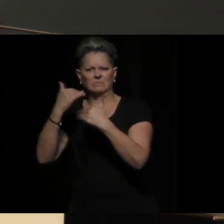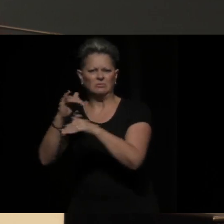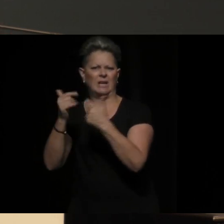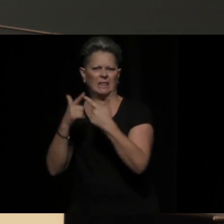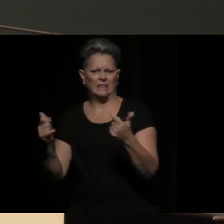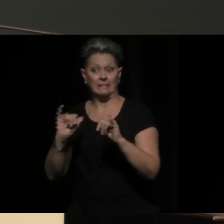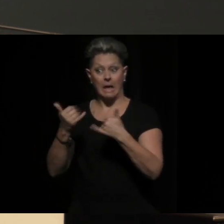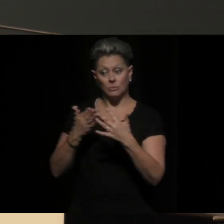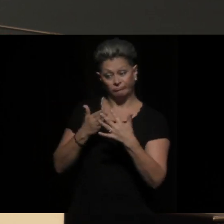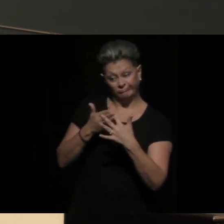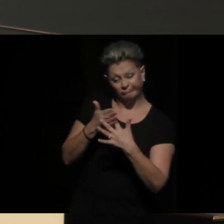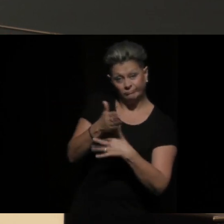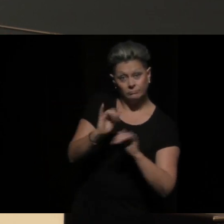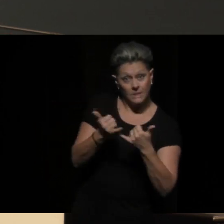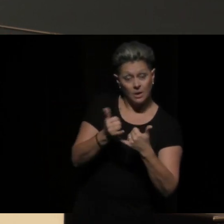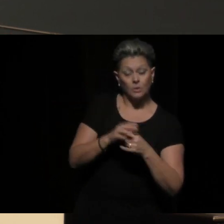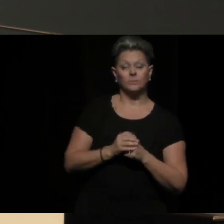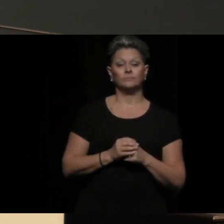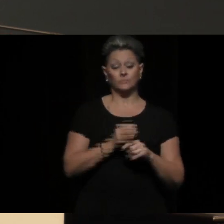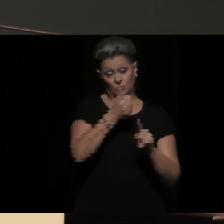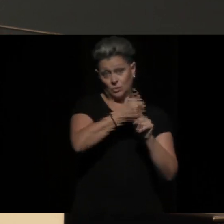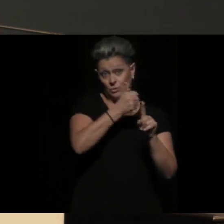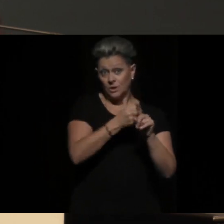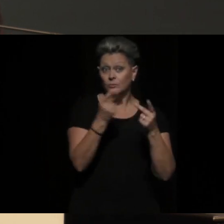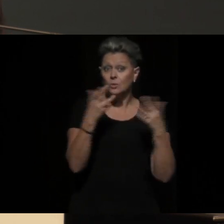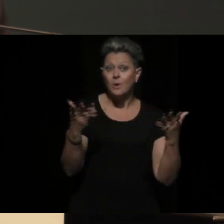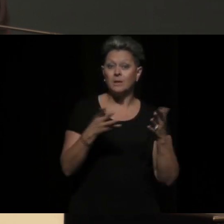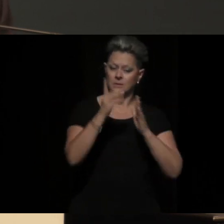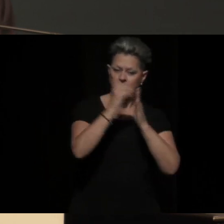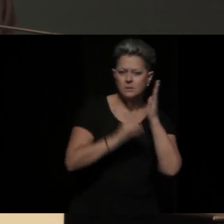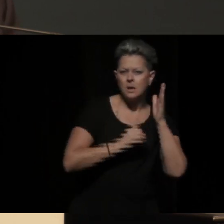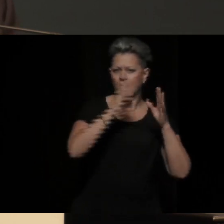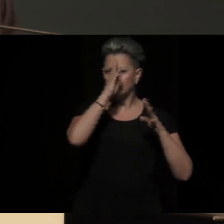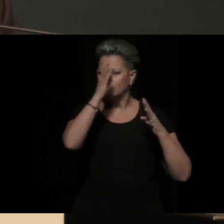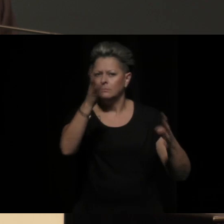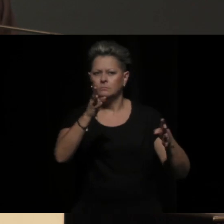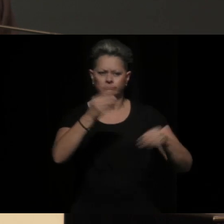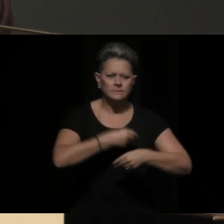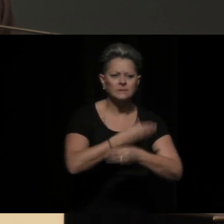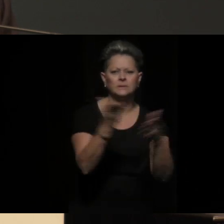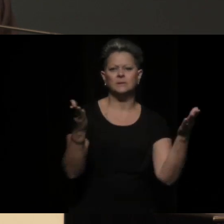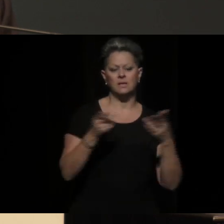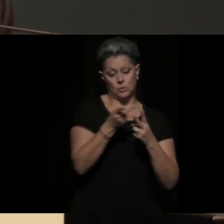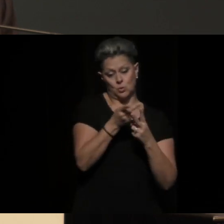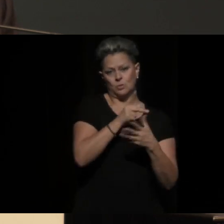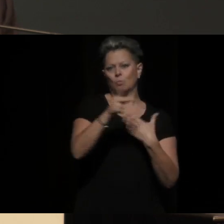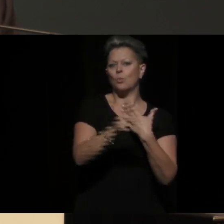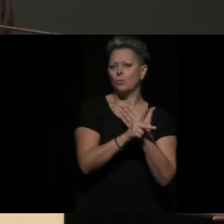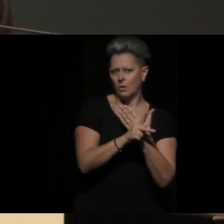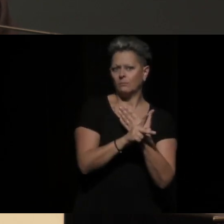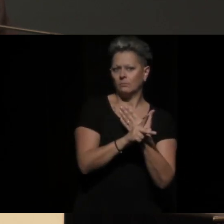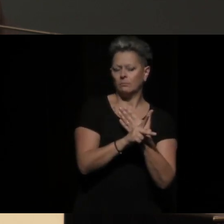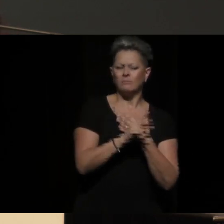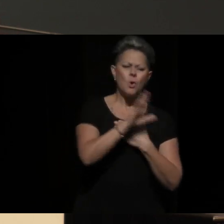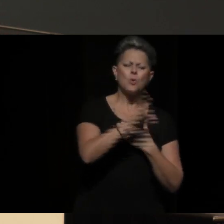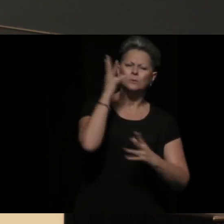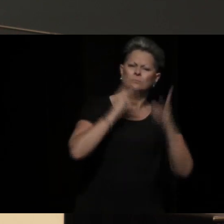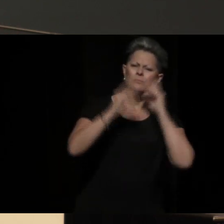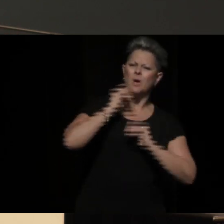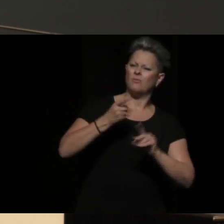Ms. Spurl took on a lead role in designing and delivering these 2 programs. by building on her experience and